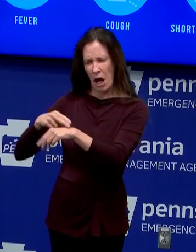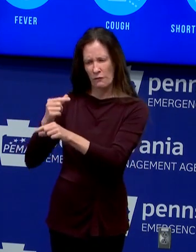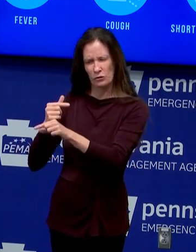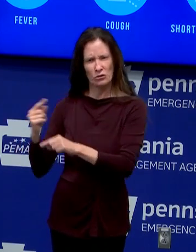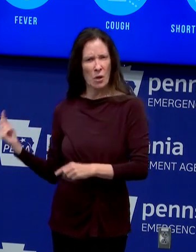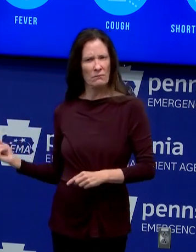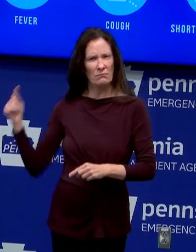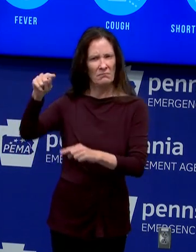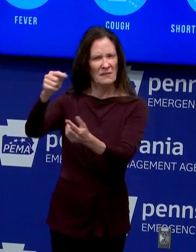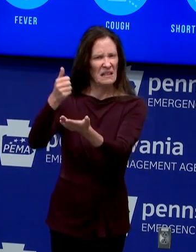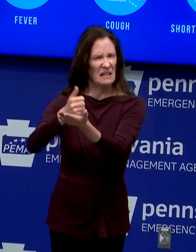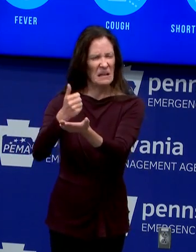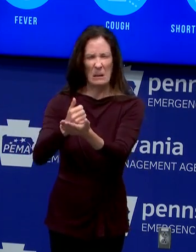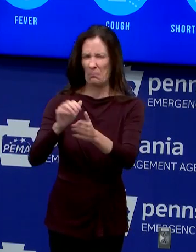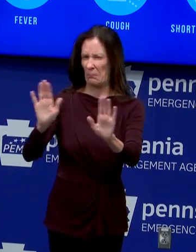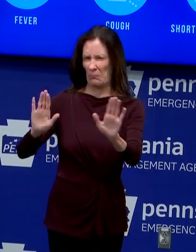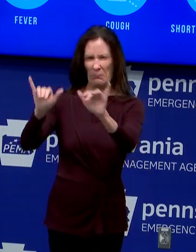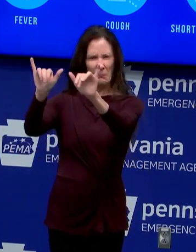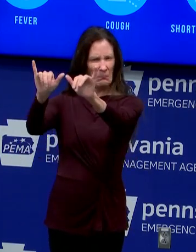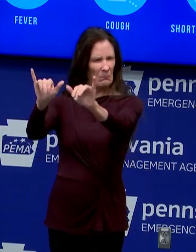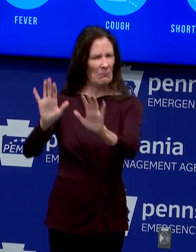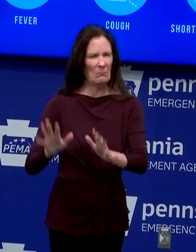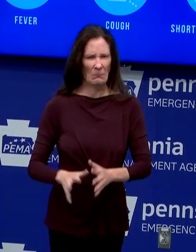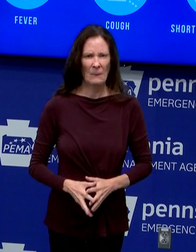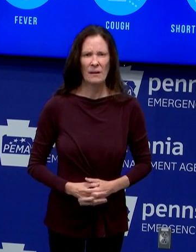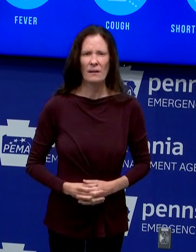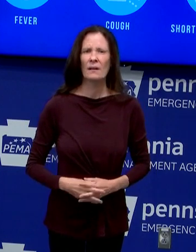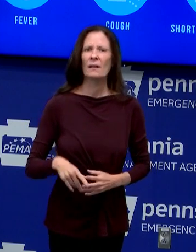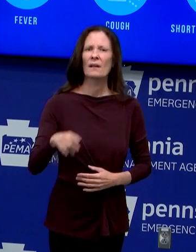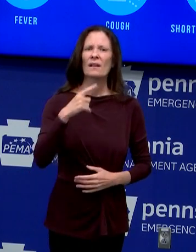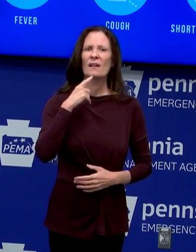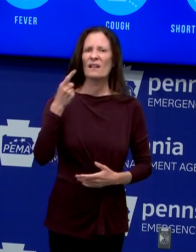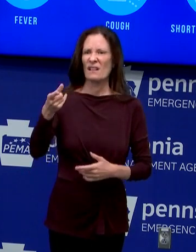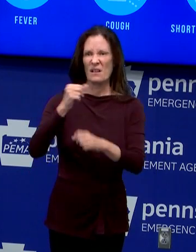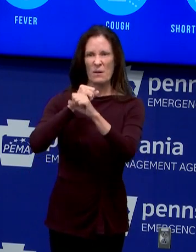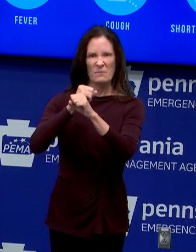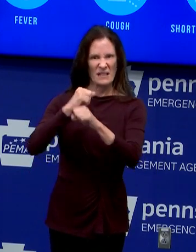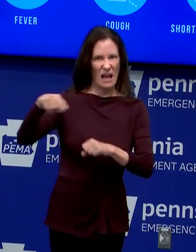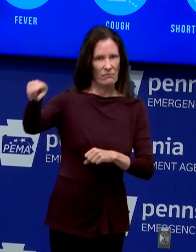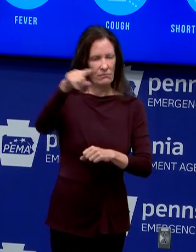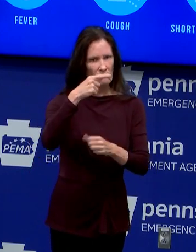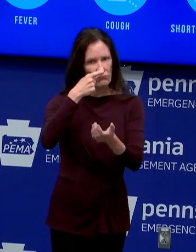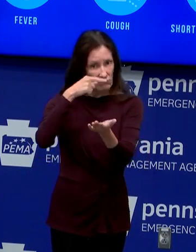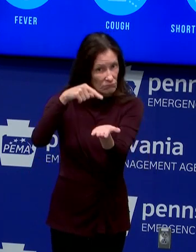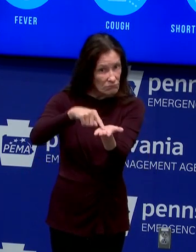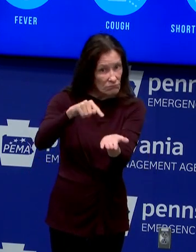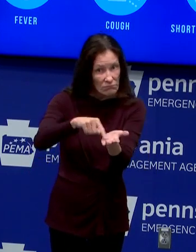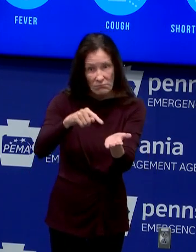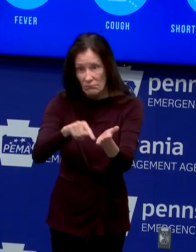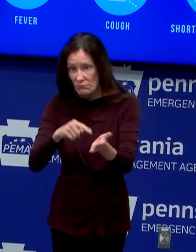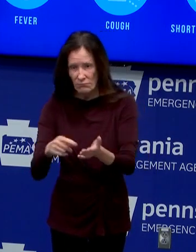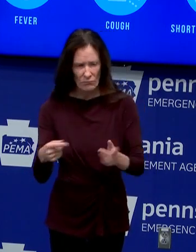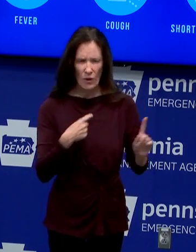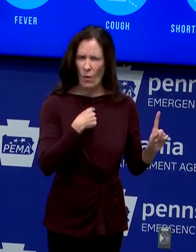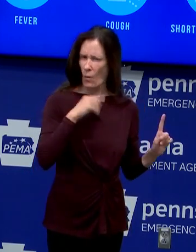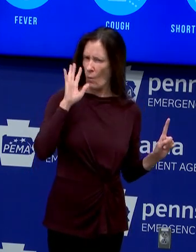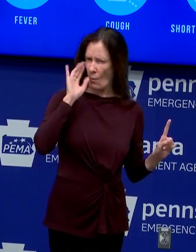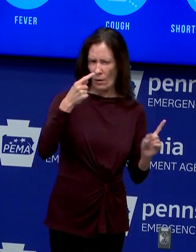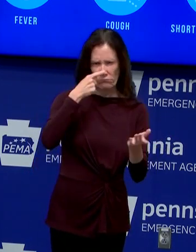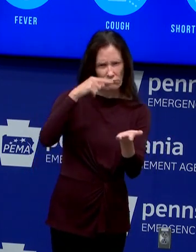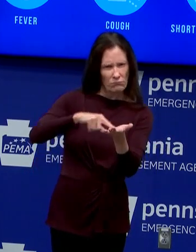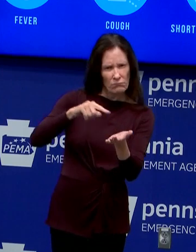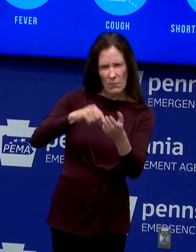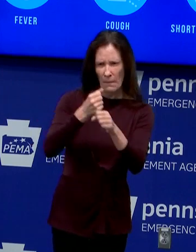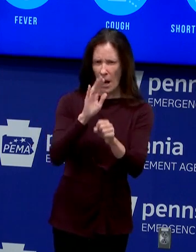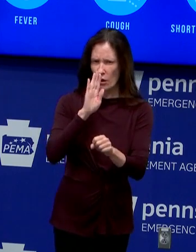whatever means are necessary to protect the health and safety of the patients and the staff at the facility. So right now we're looking